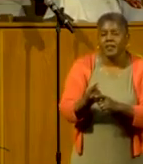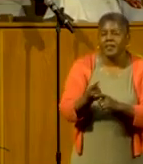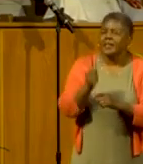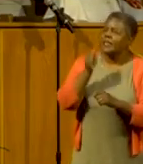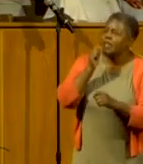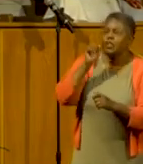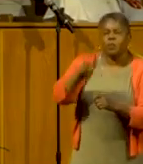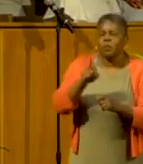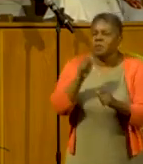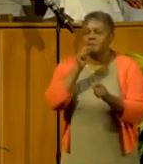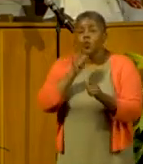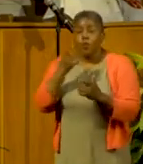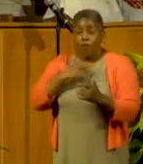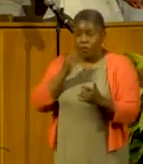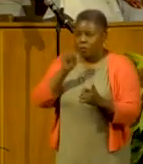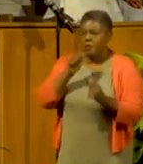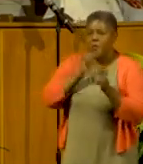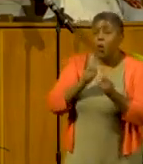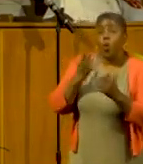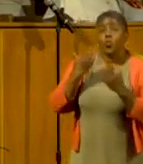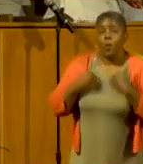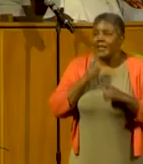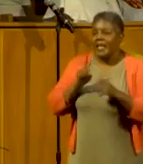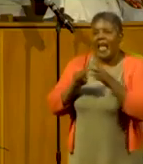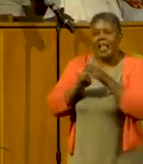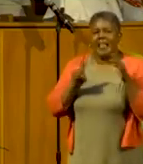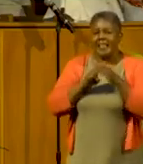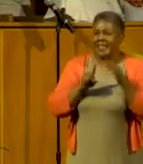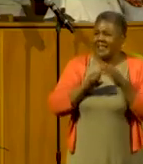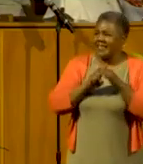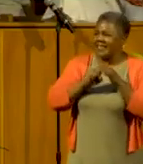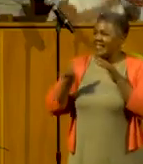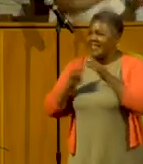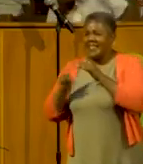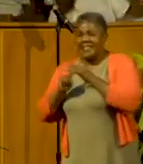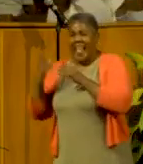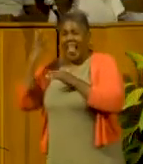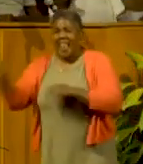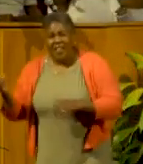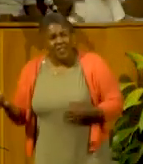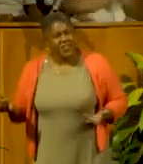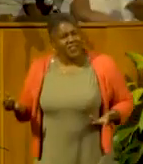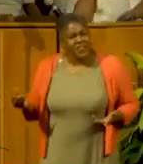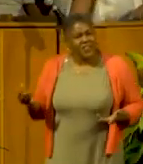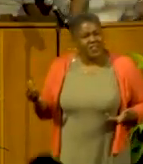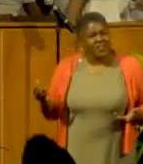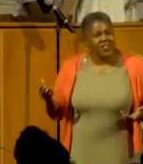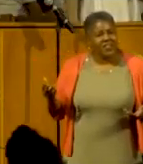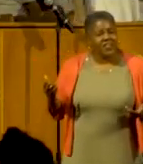Hang in there. When your body is saying, retreat, fool, retreat.